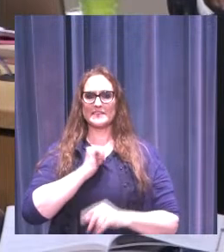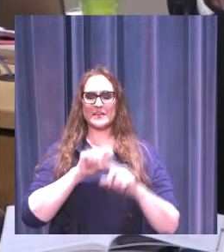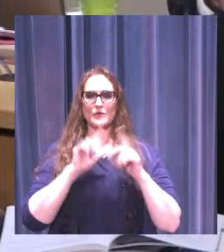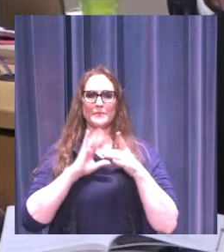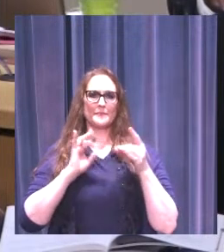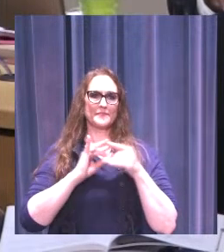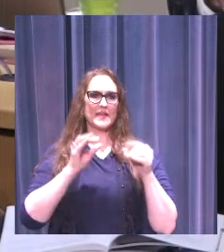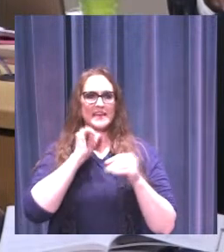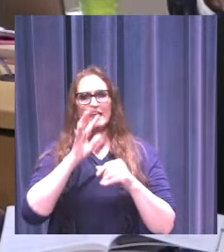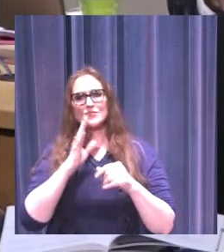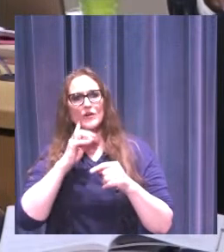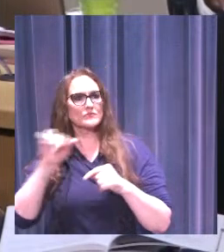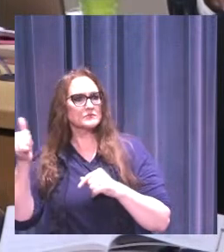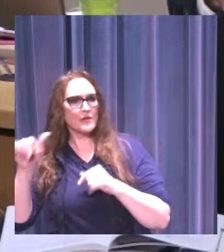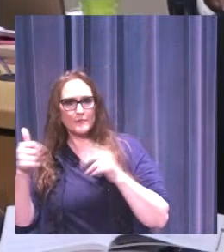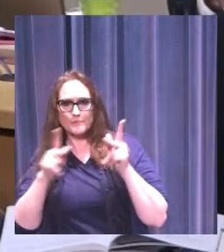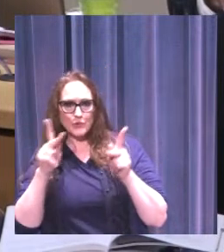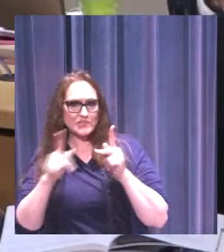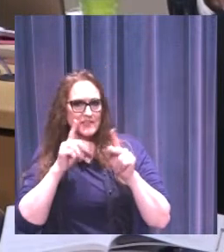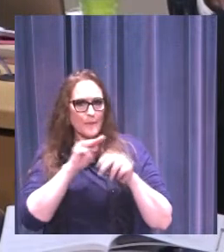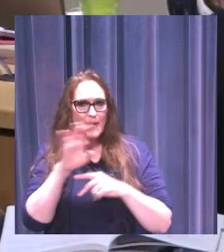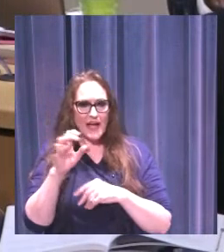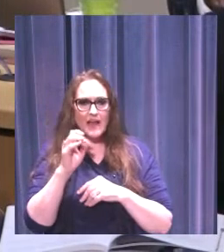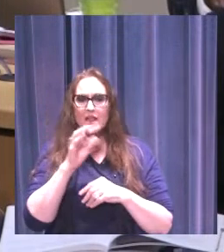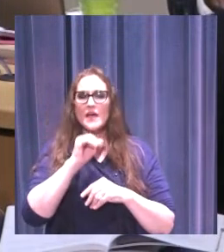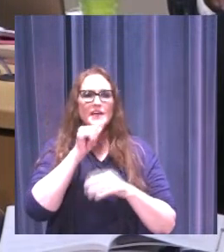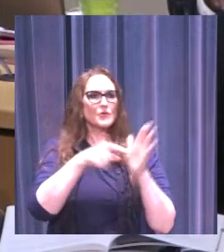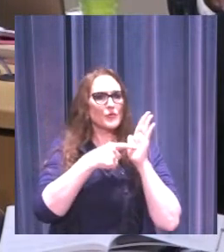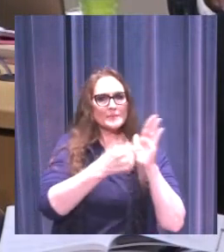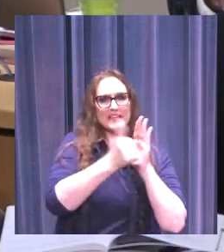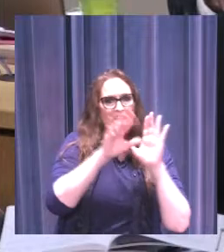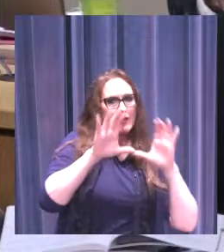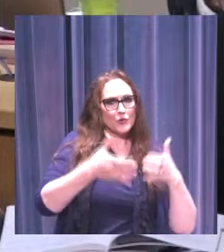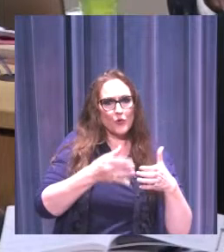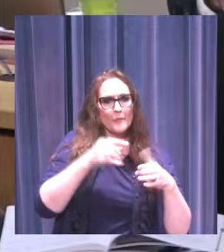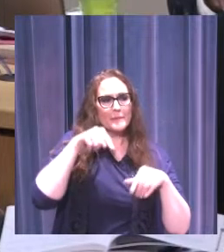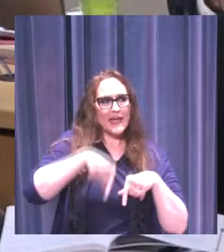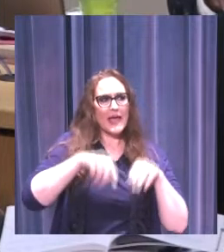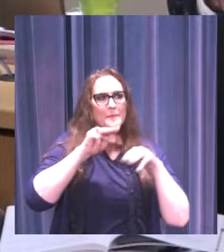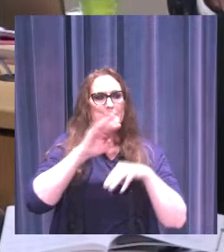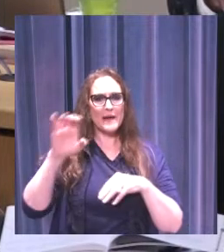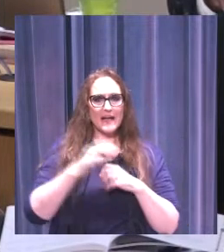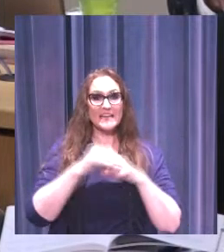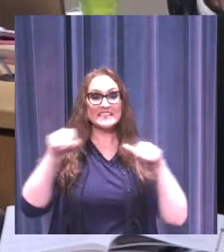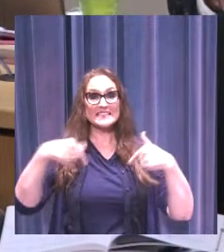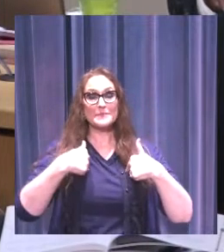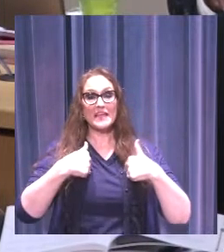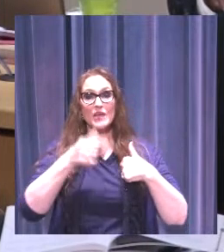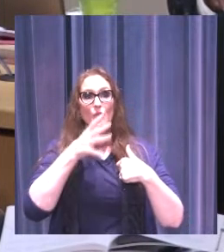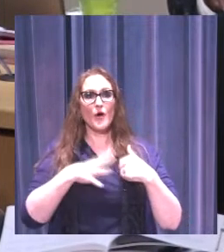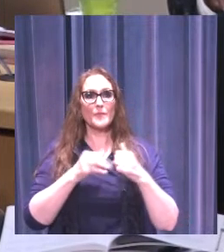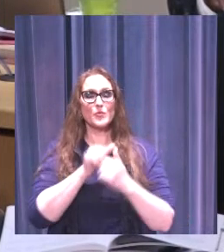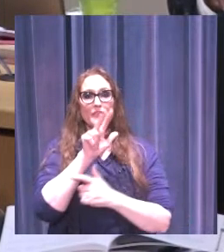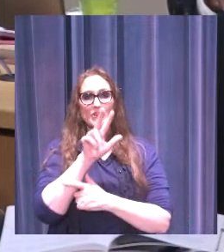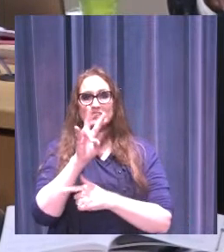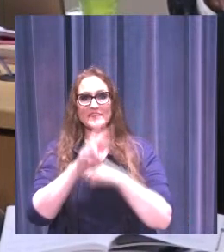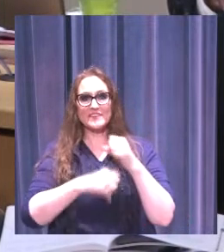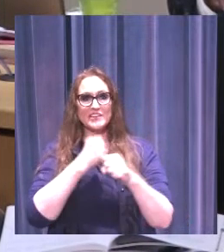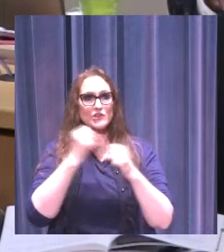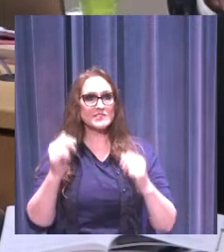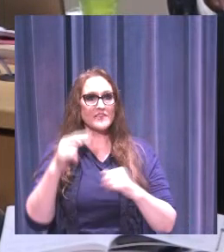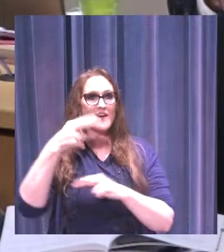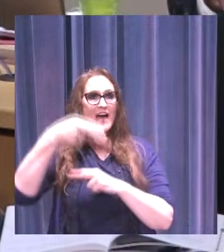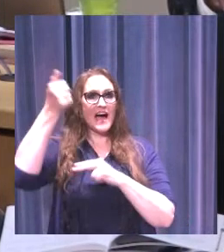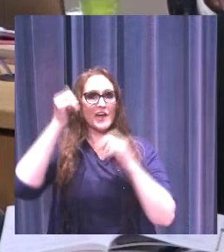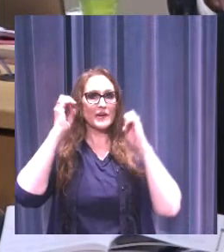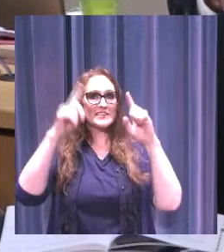not speaking on behalf of anyone else at Mott, nor do I represent any group at Mott. This is me, a woman with 37 years of higher